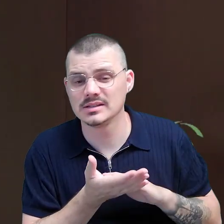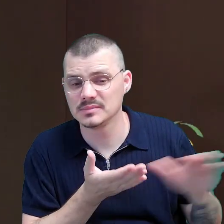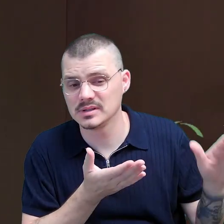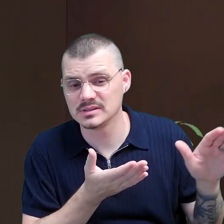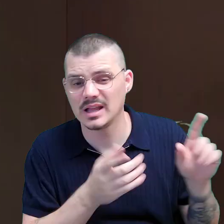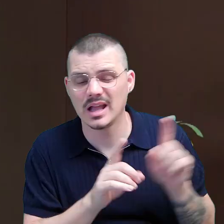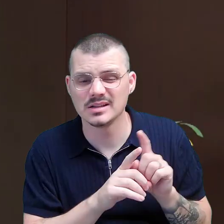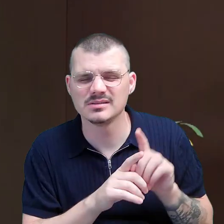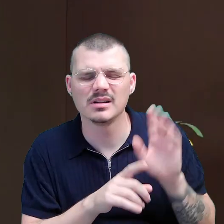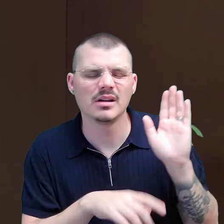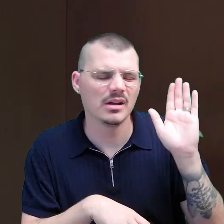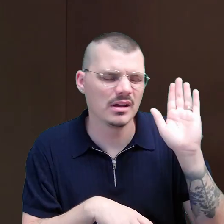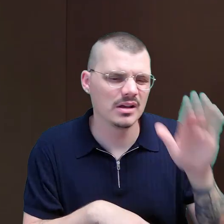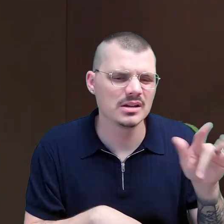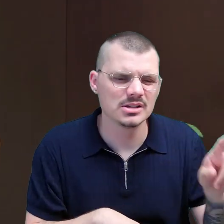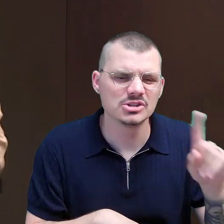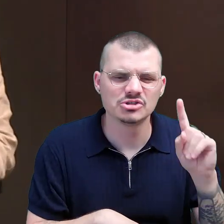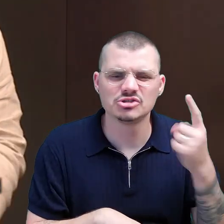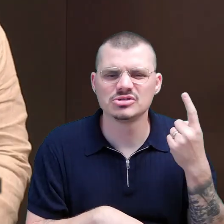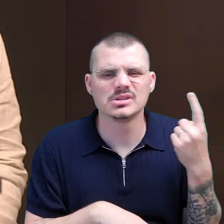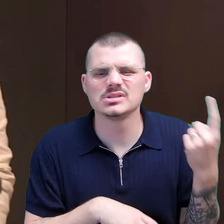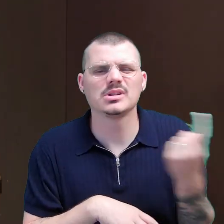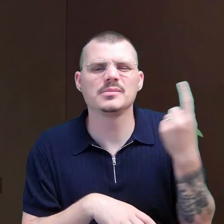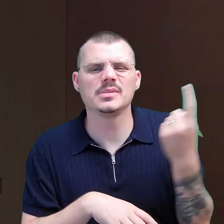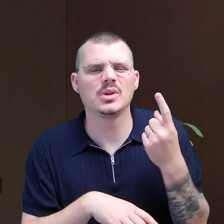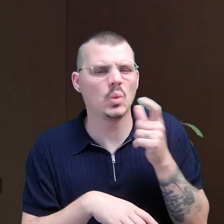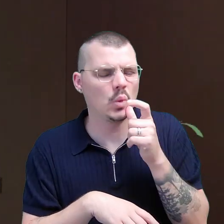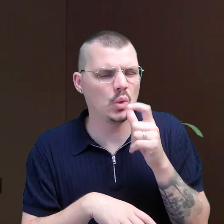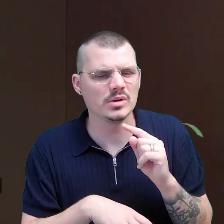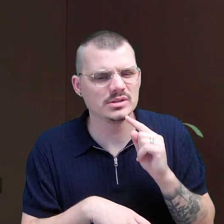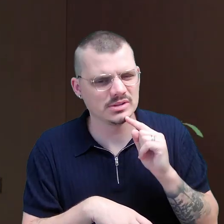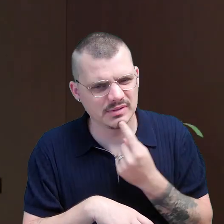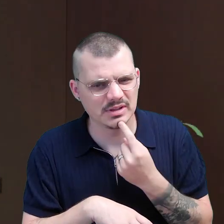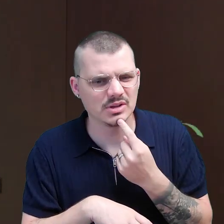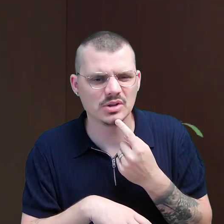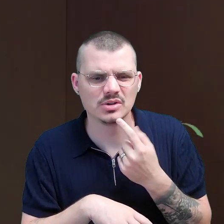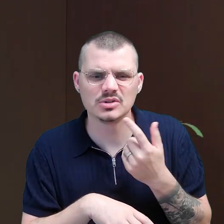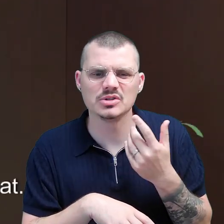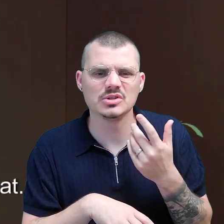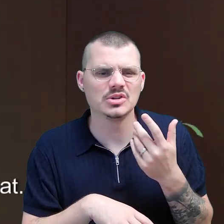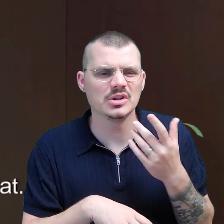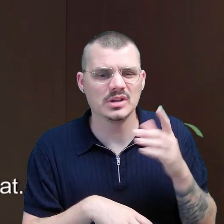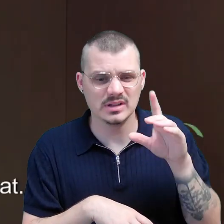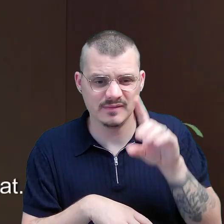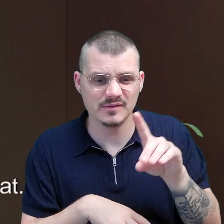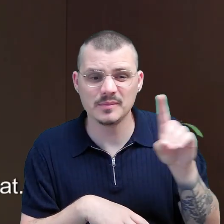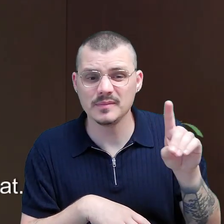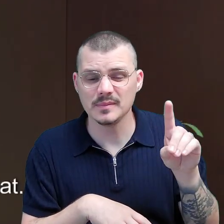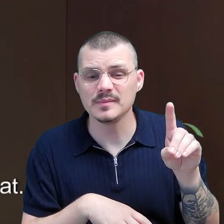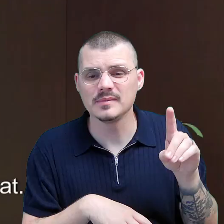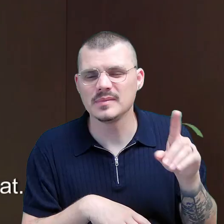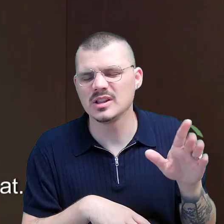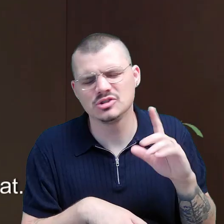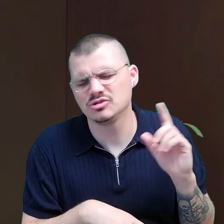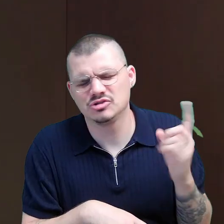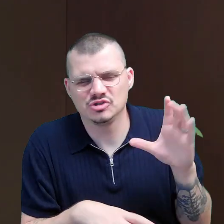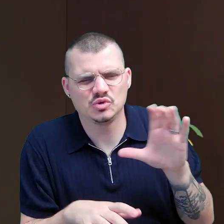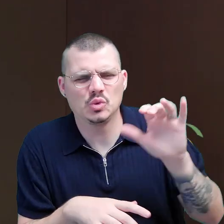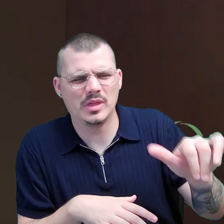as that's just something that people with severe and profound developmental disability, they just do that.